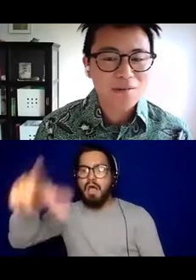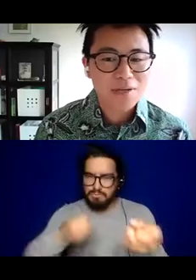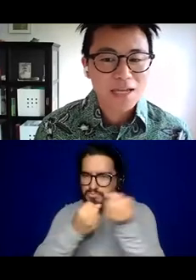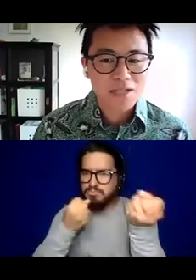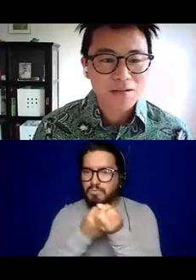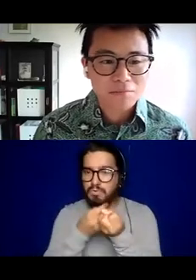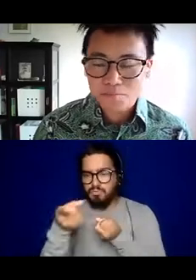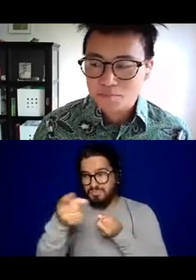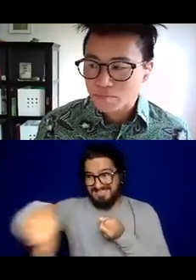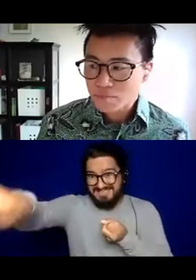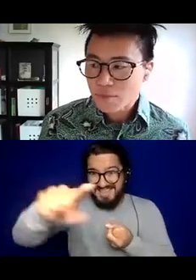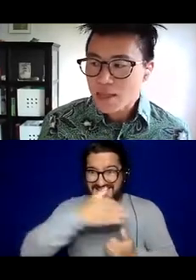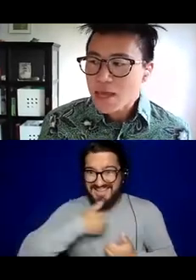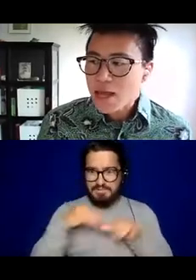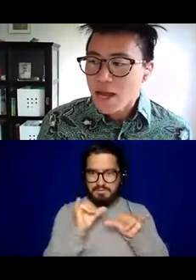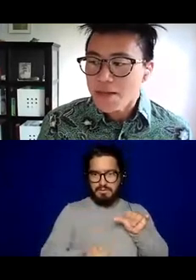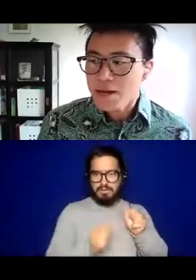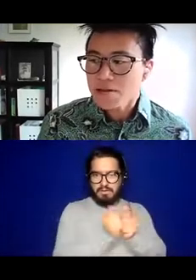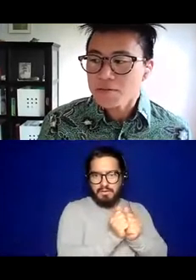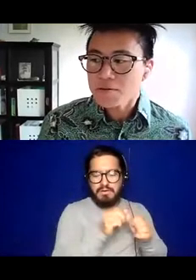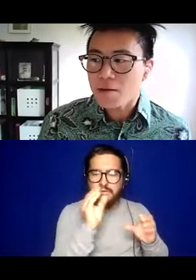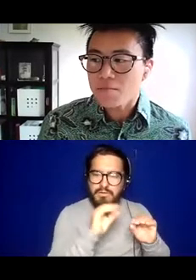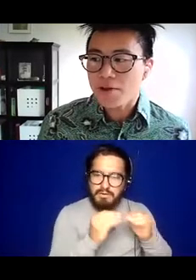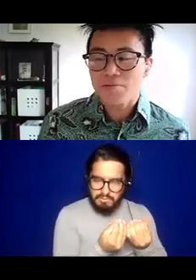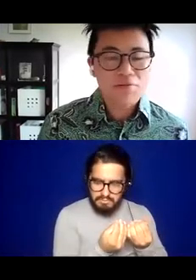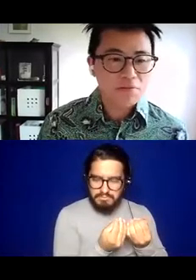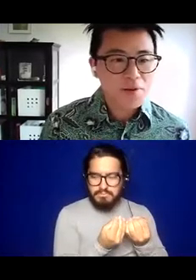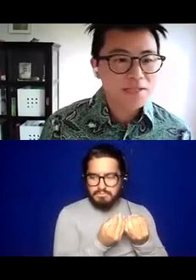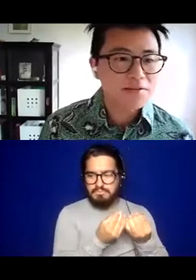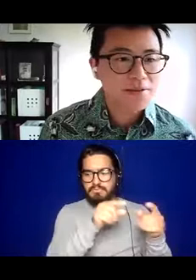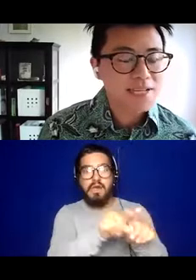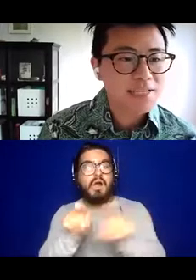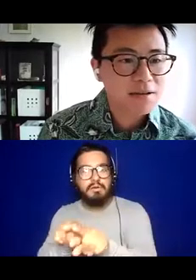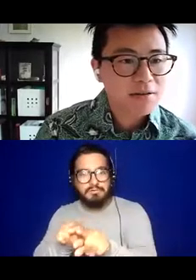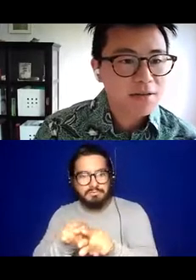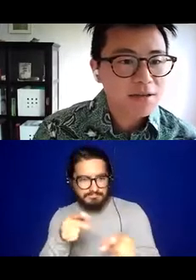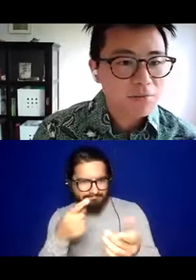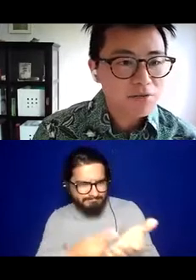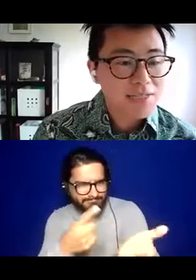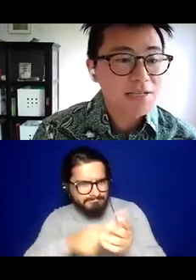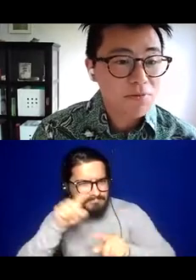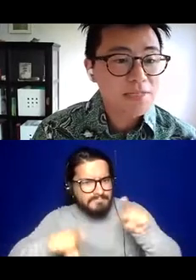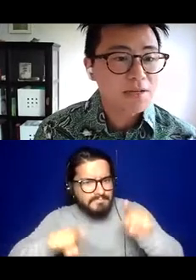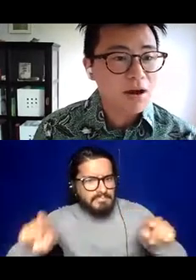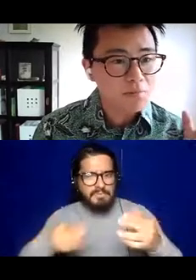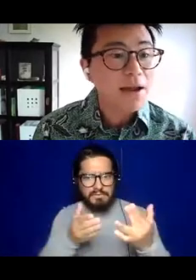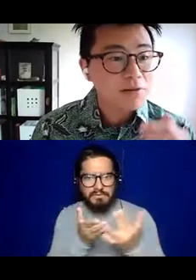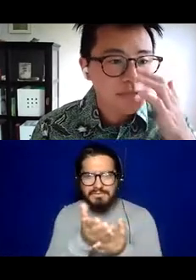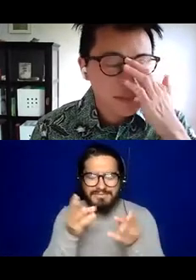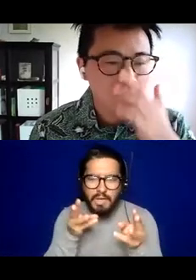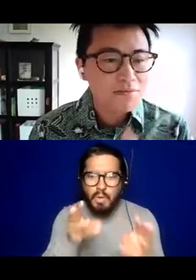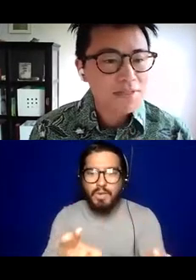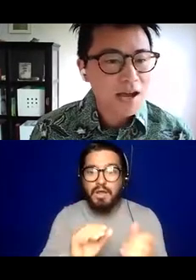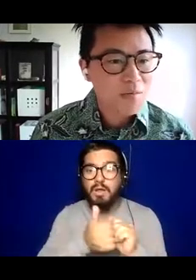in communication. And then I also run through a few ways of assessing trust and risk on